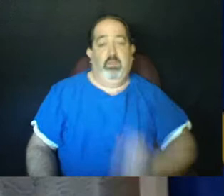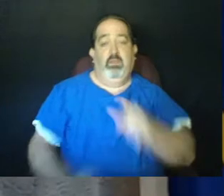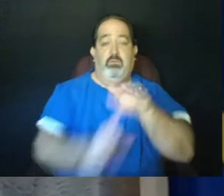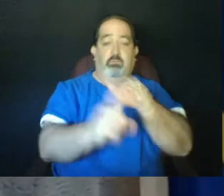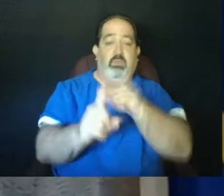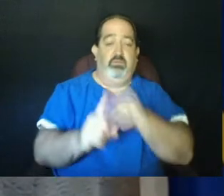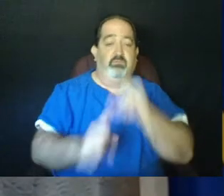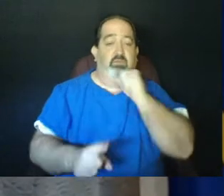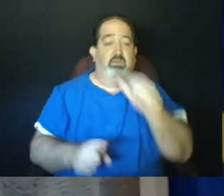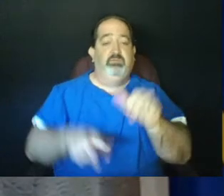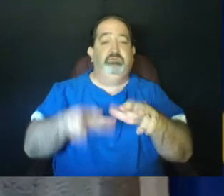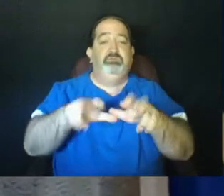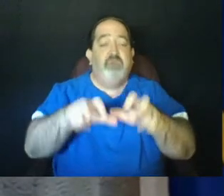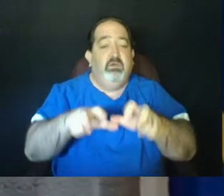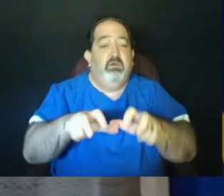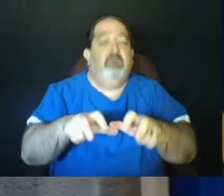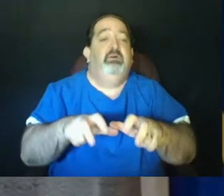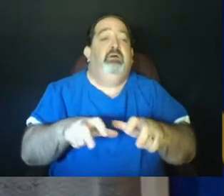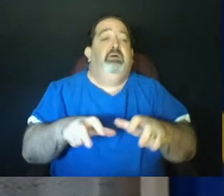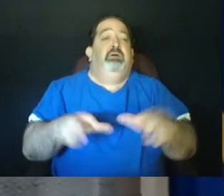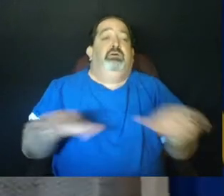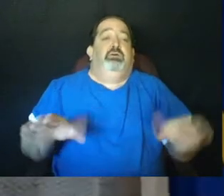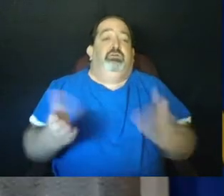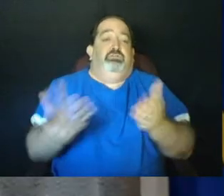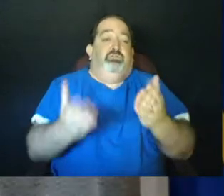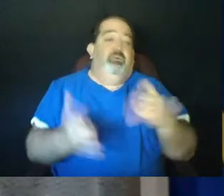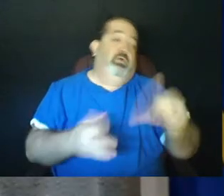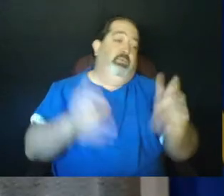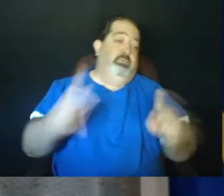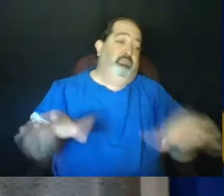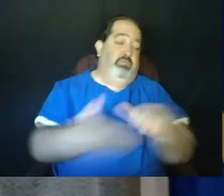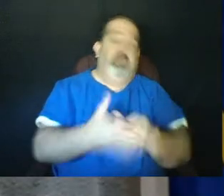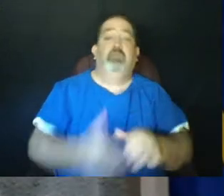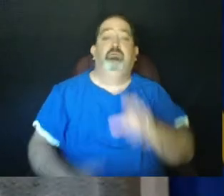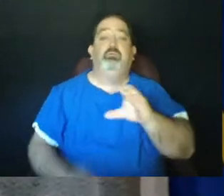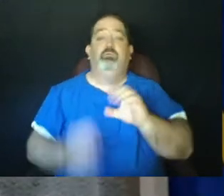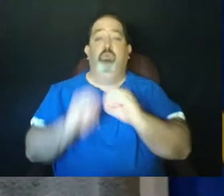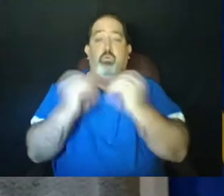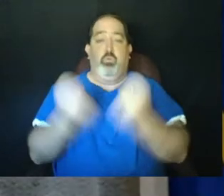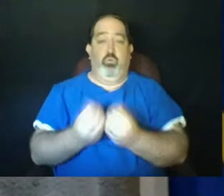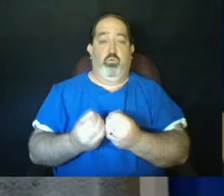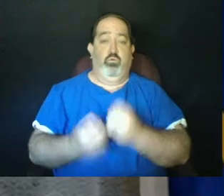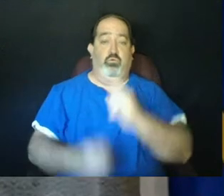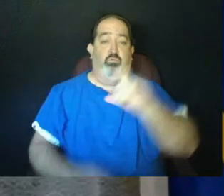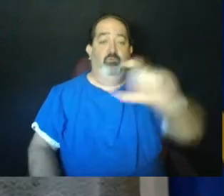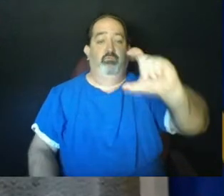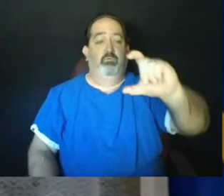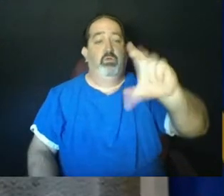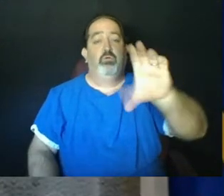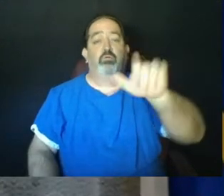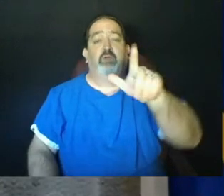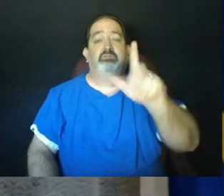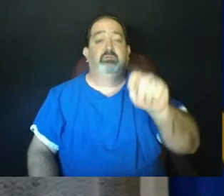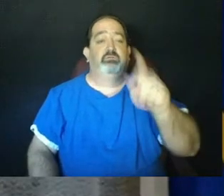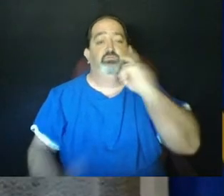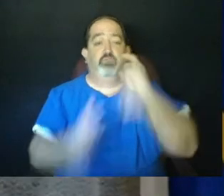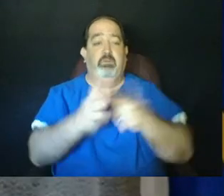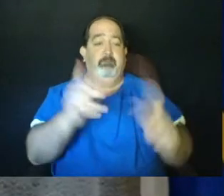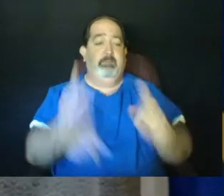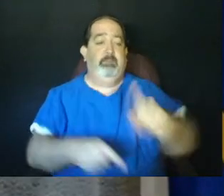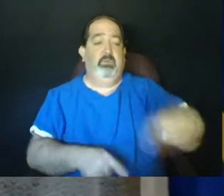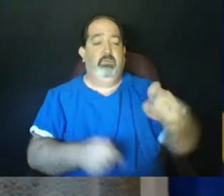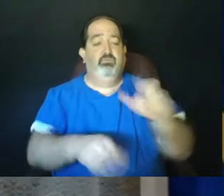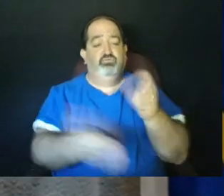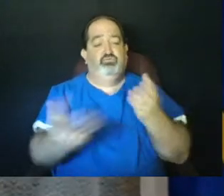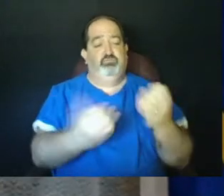the unselfish service done by others. The Order of the Crescent is thus given to recognize those persons who have served the kingdom for